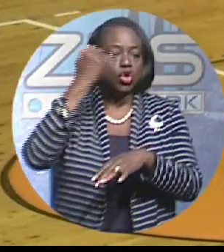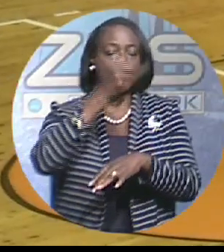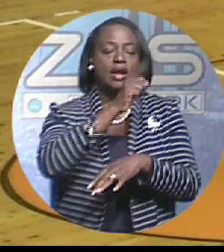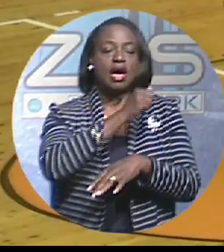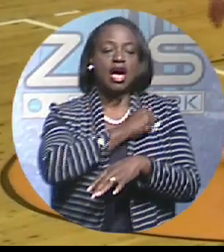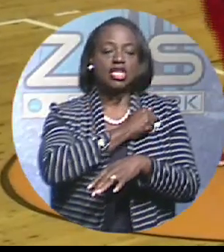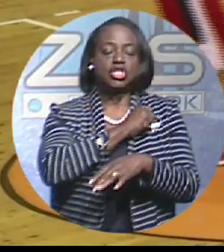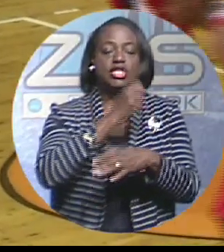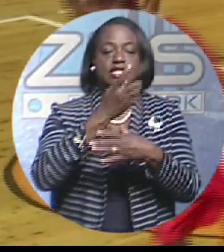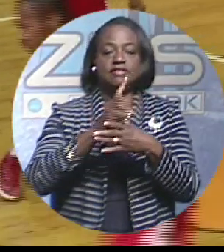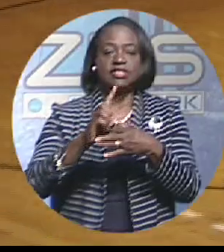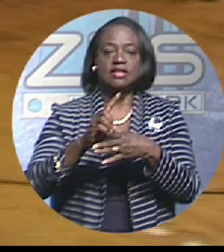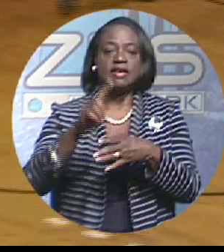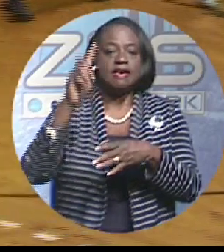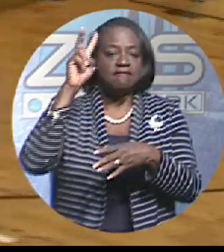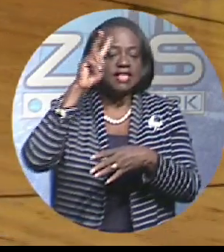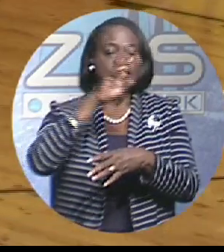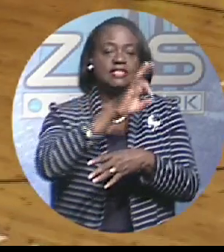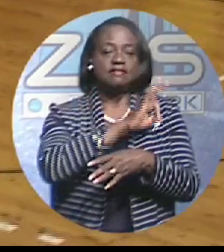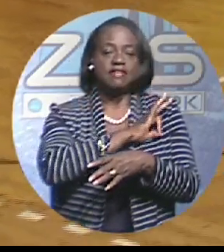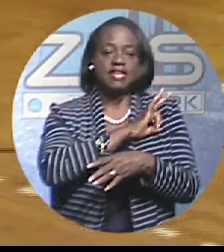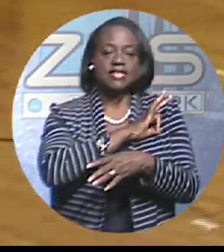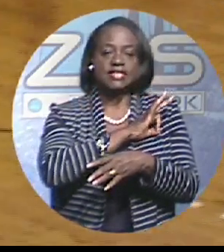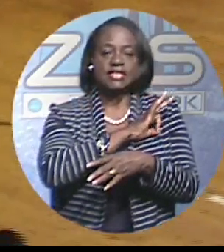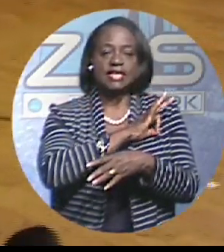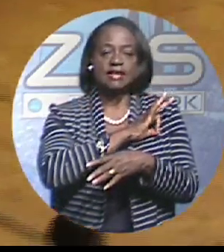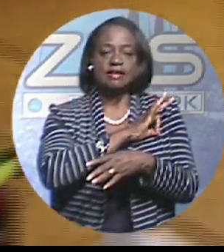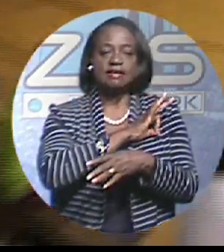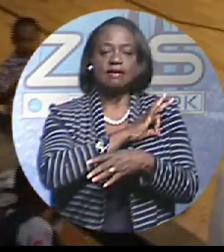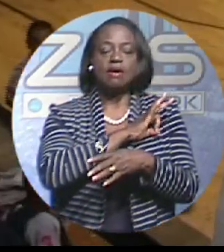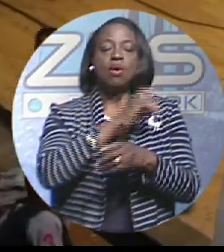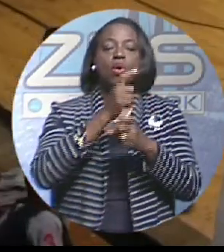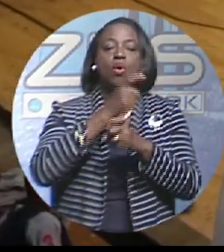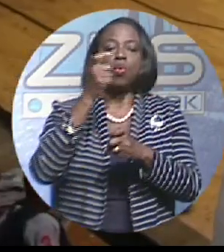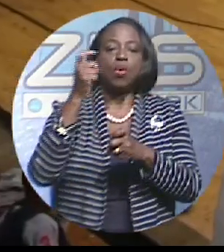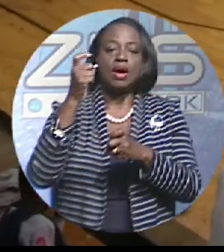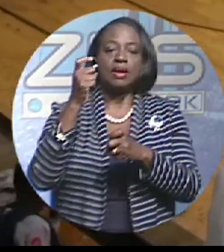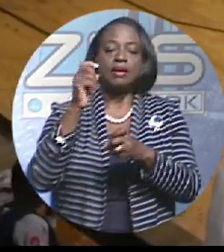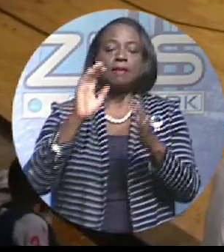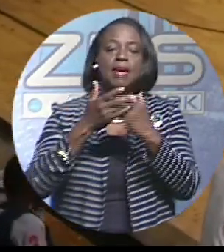to overtime with the Vince Ferguson division barely edging out John Archer by 1 point,